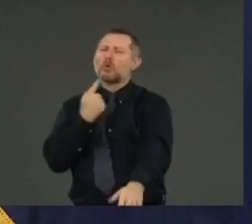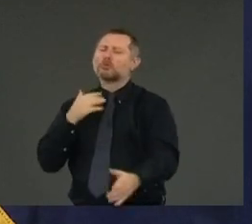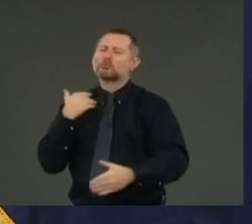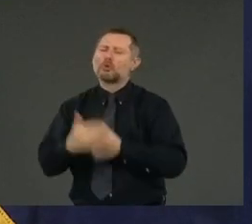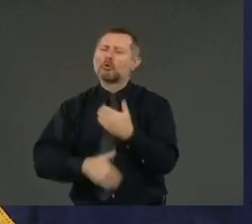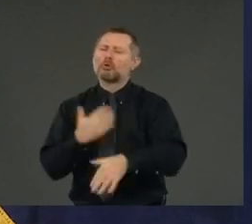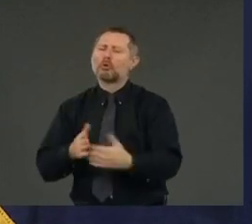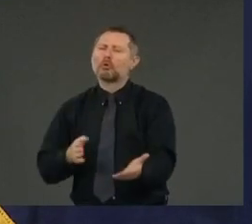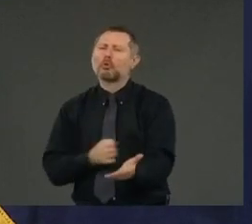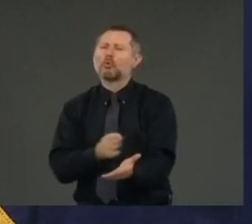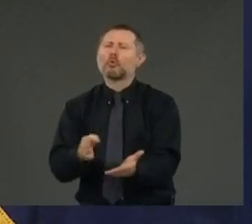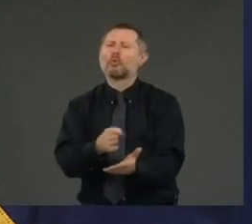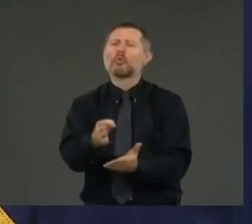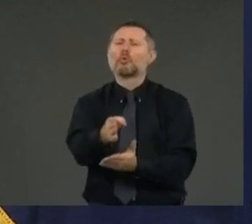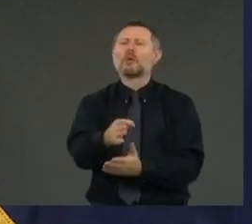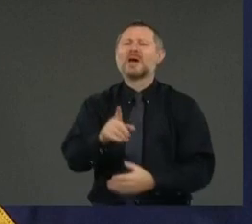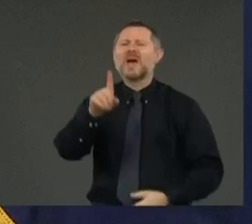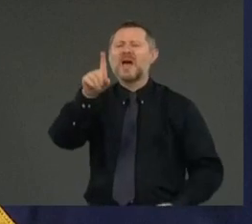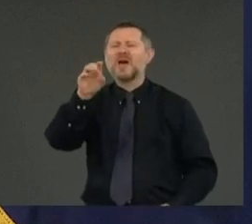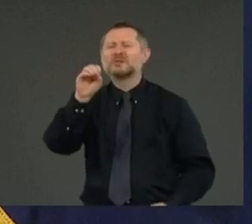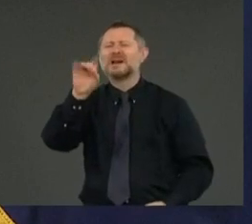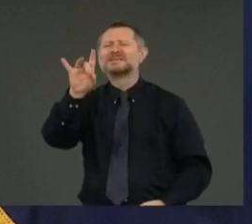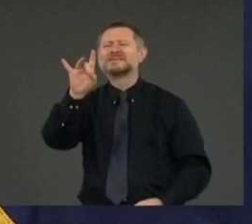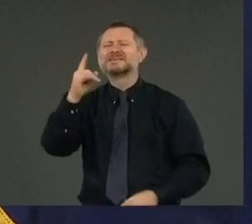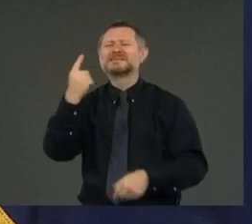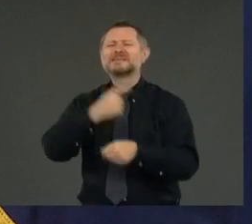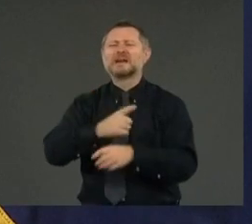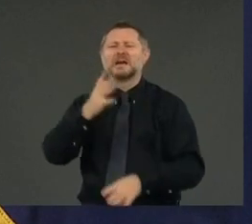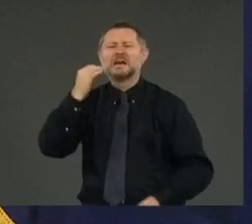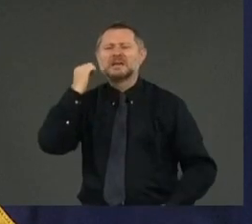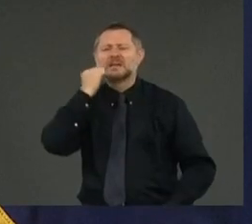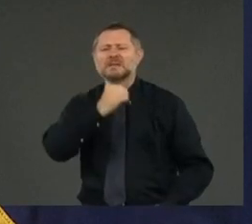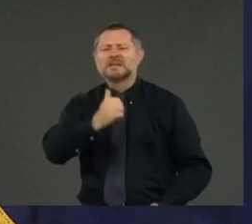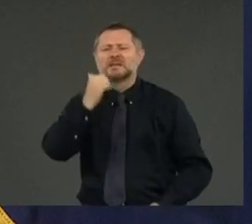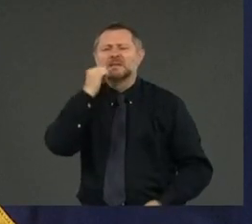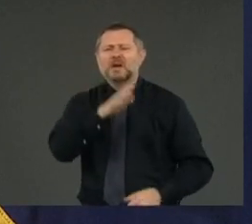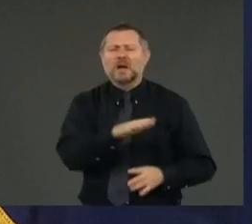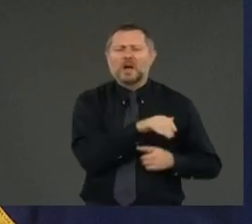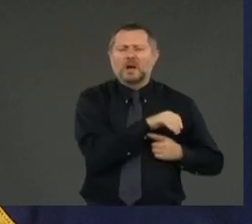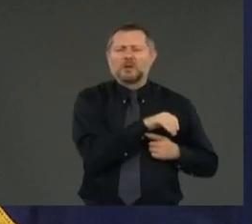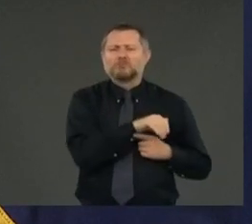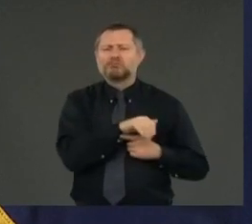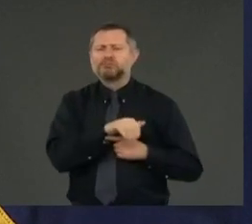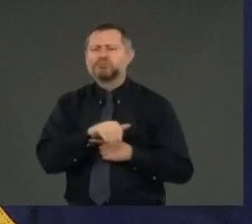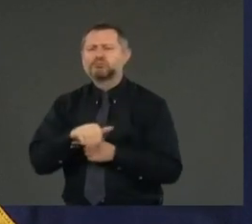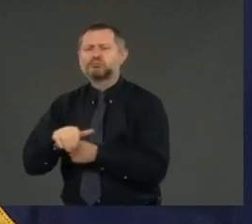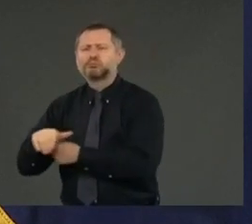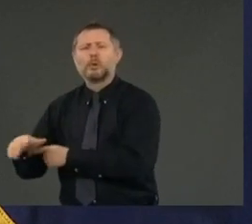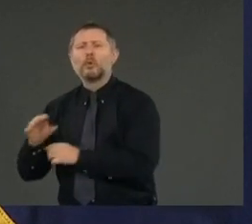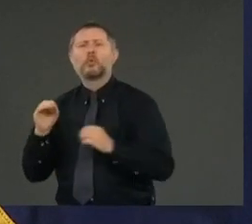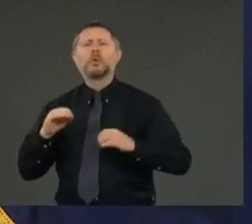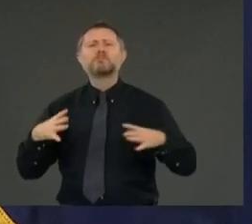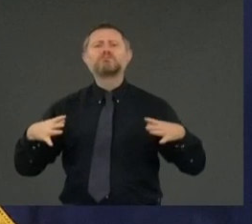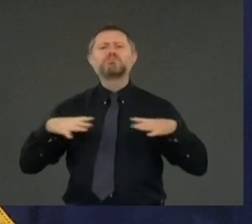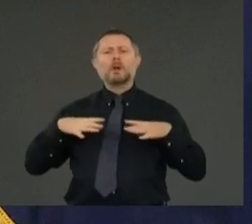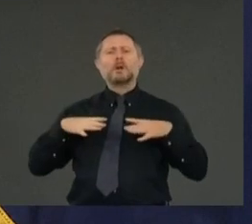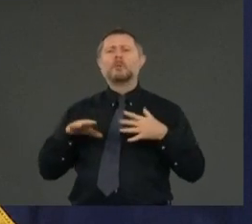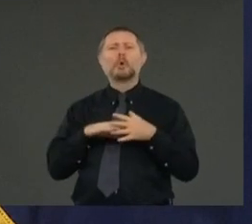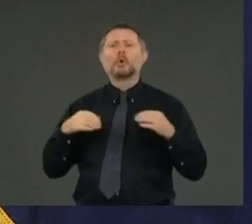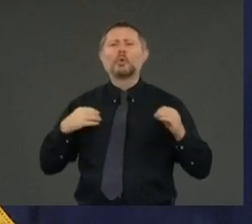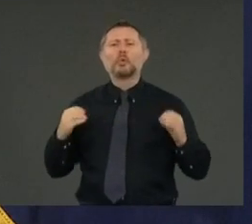night, without a break, without a moment where you could say, let's